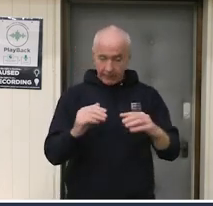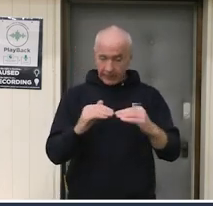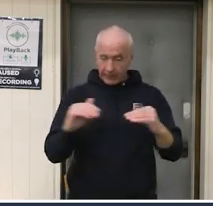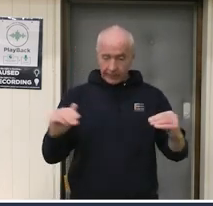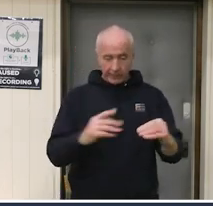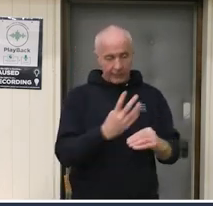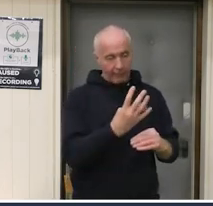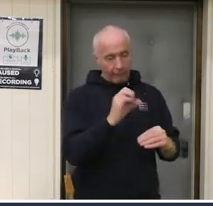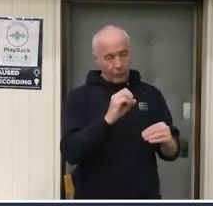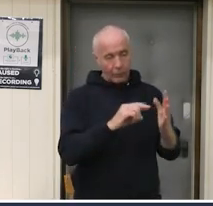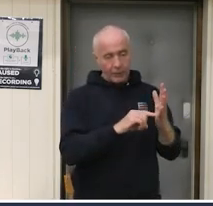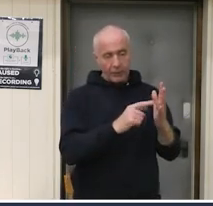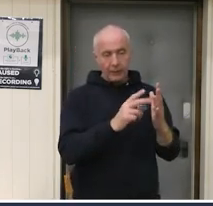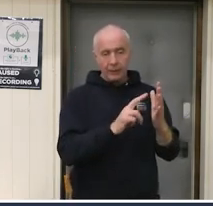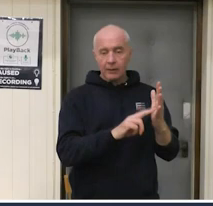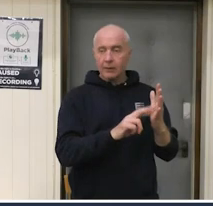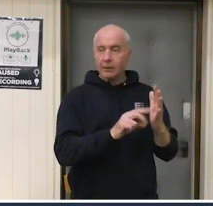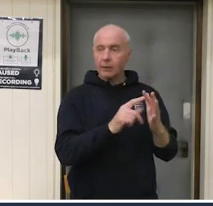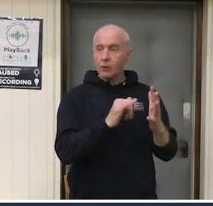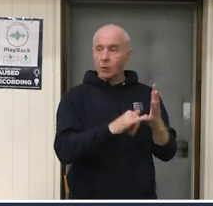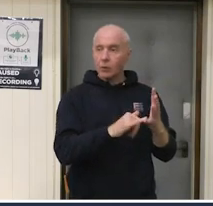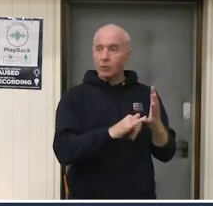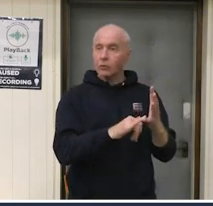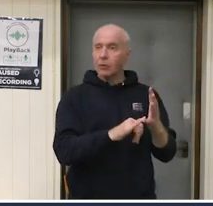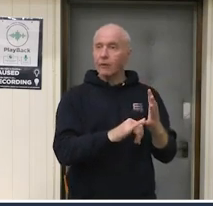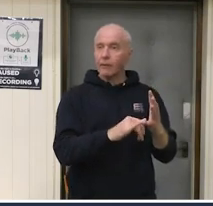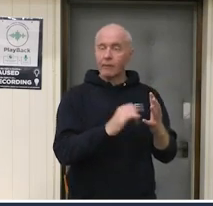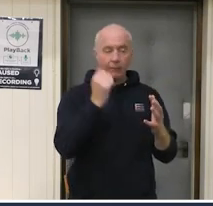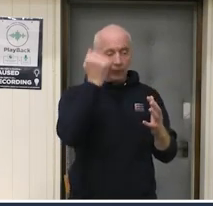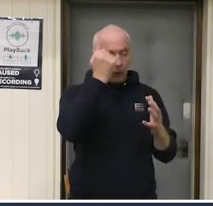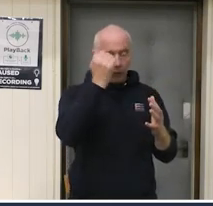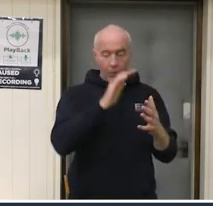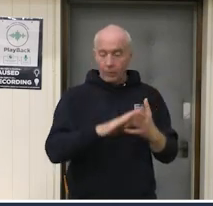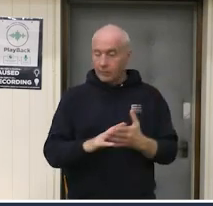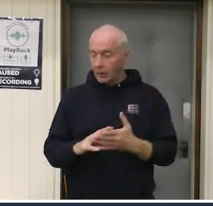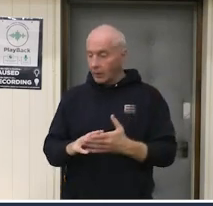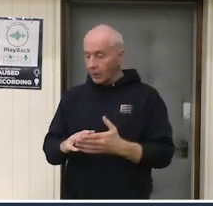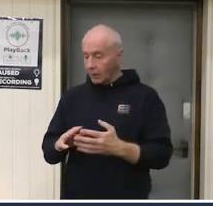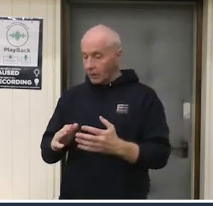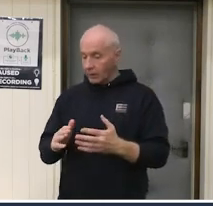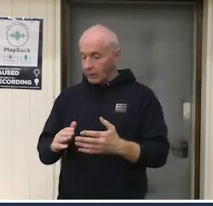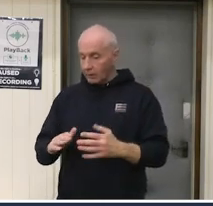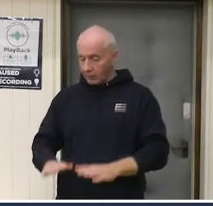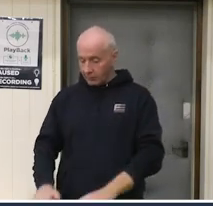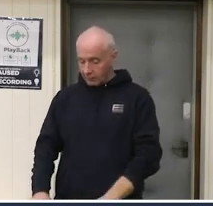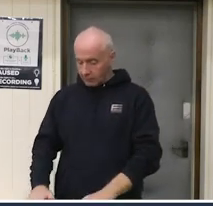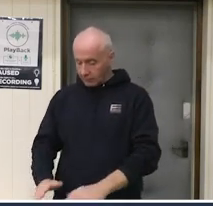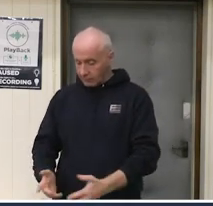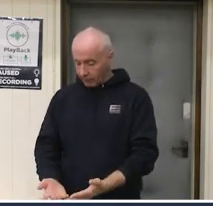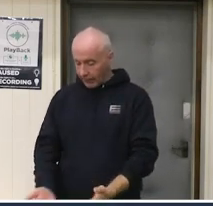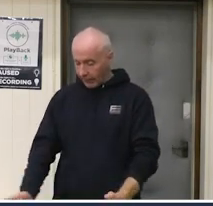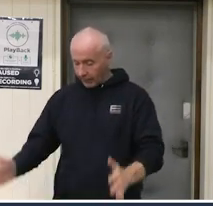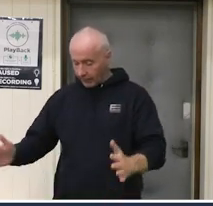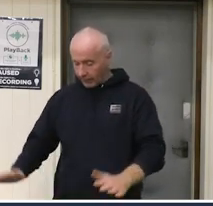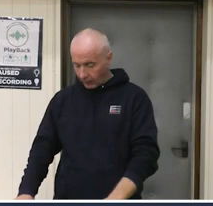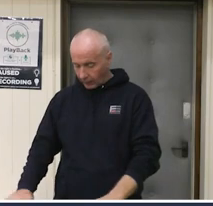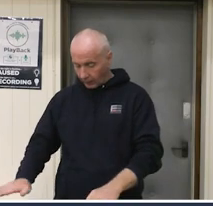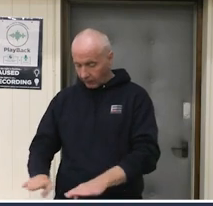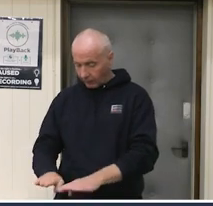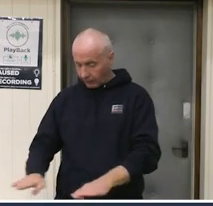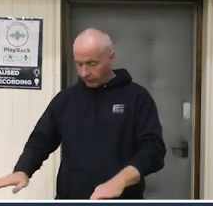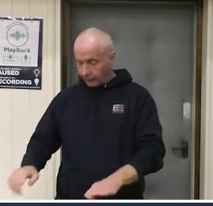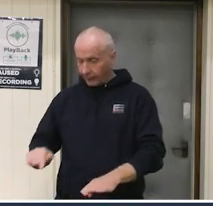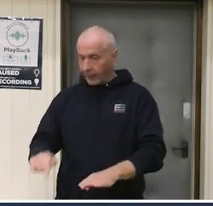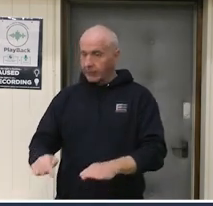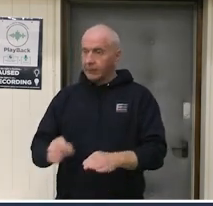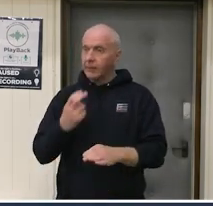talking about here. So half a bottle of seawater and the lithium in a laptop, that is not a lot, right? It's very efficient in terms